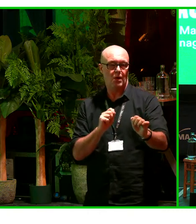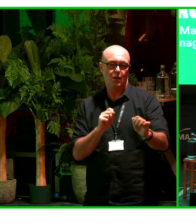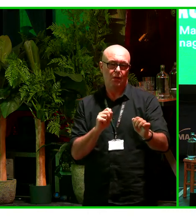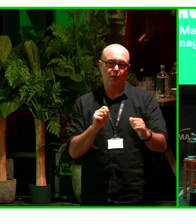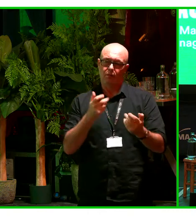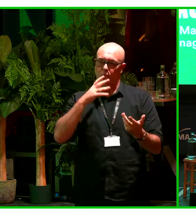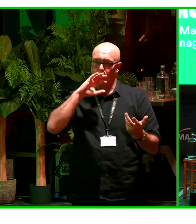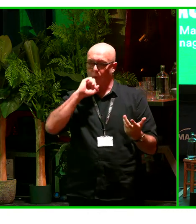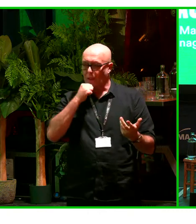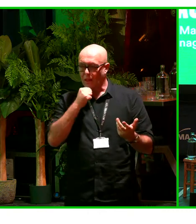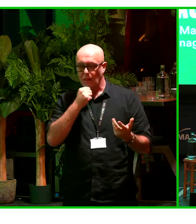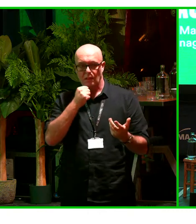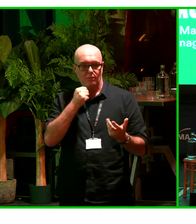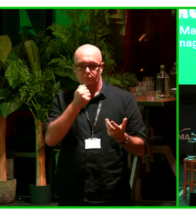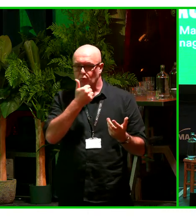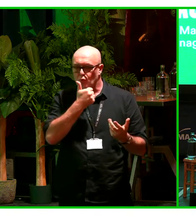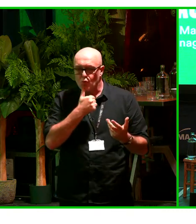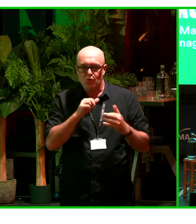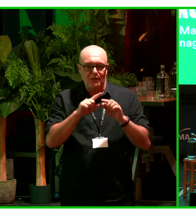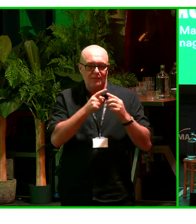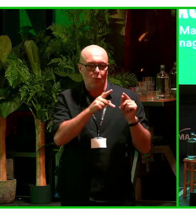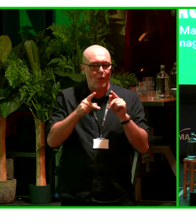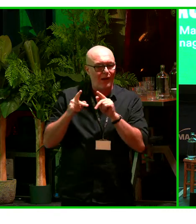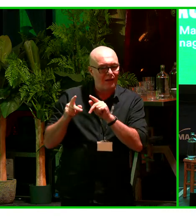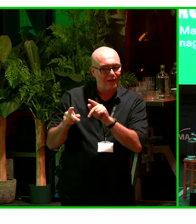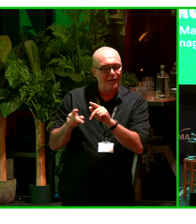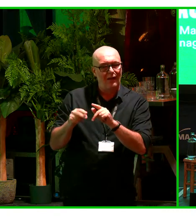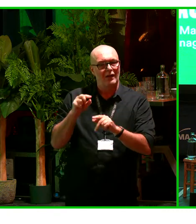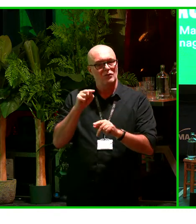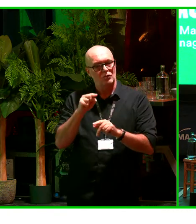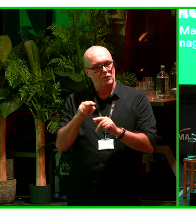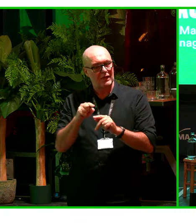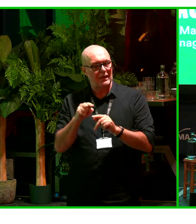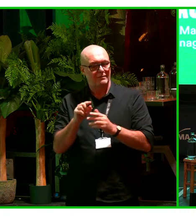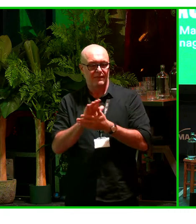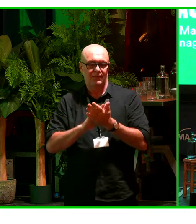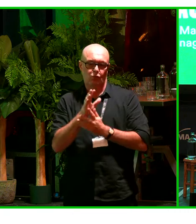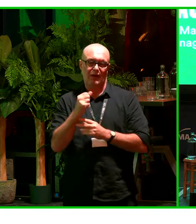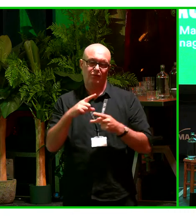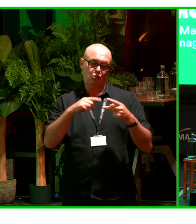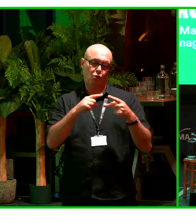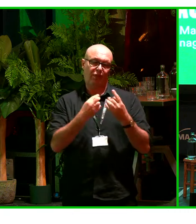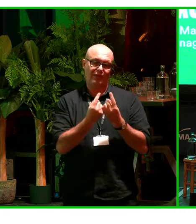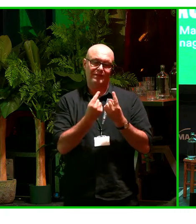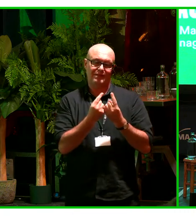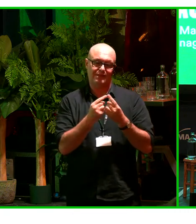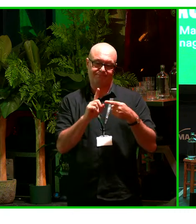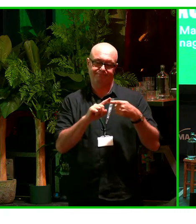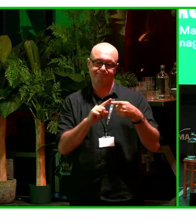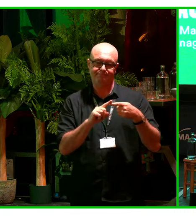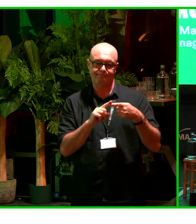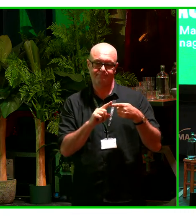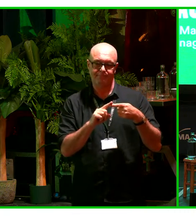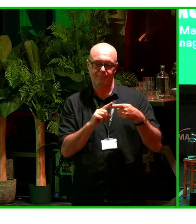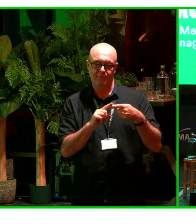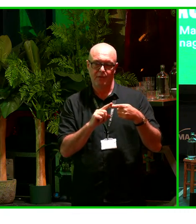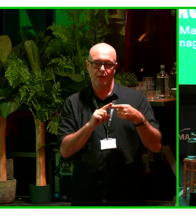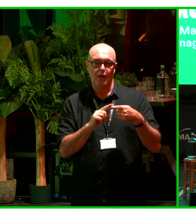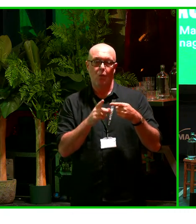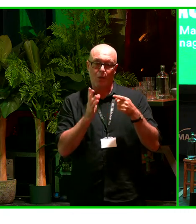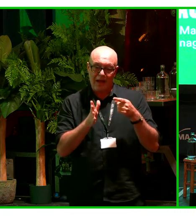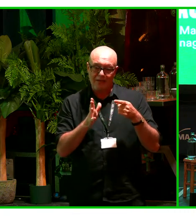going to be pulling on them in different ways. And that really leads us to two main things. The first one is the ability to